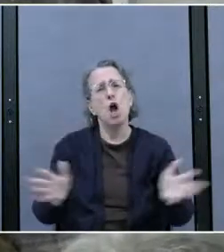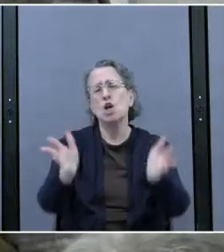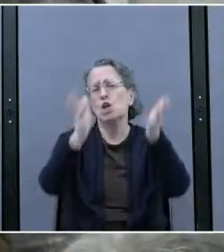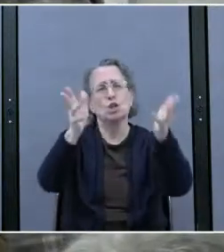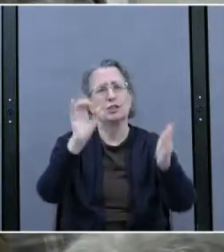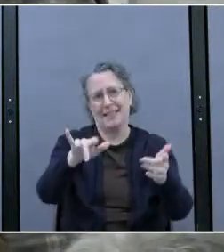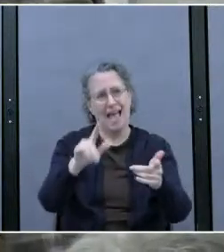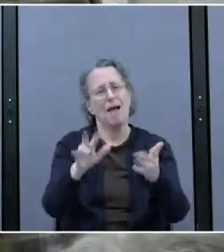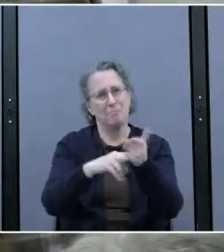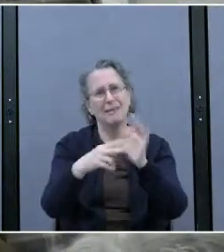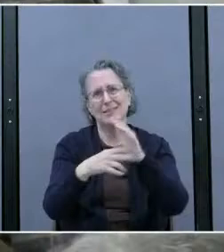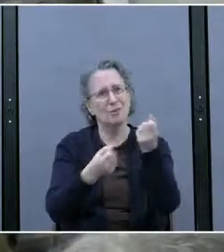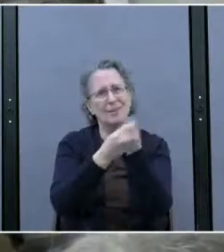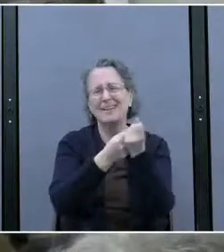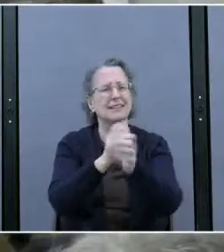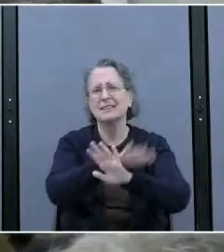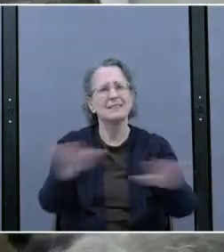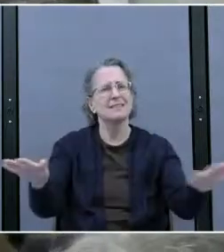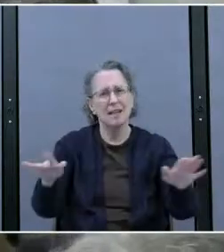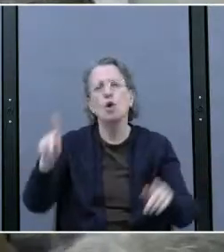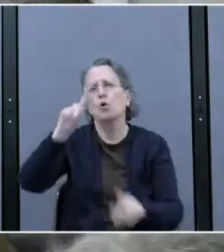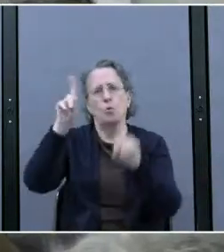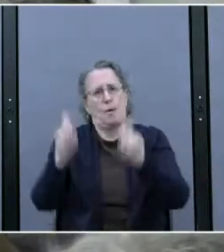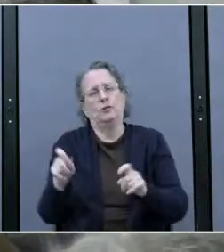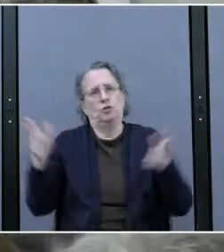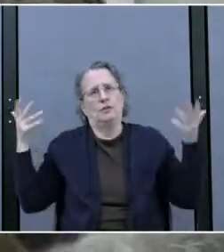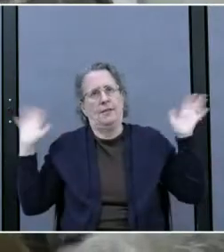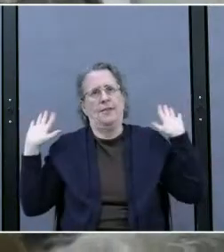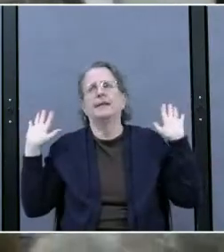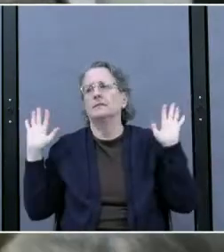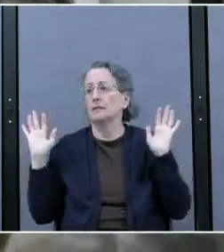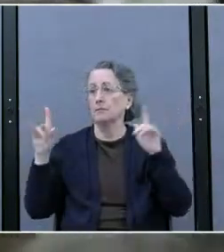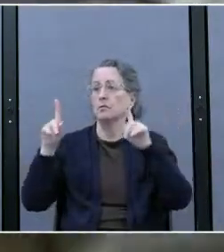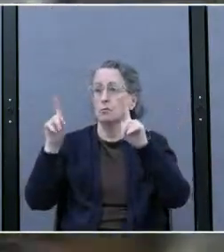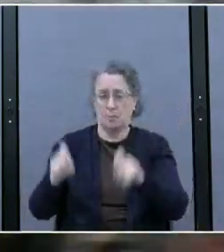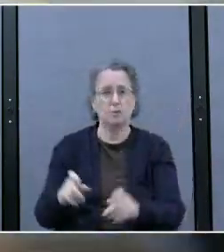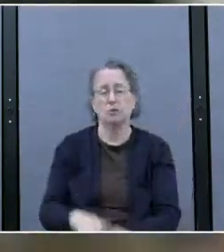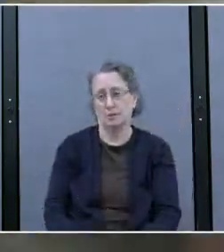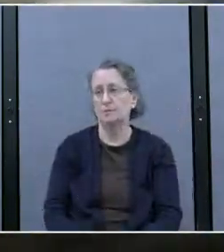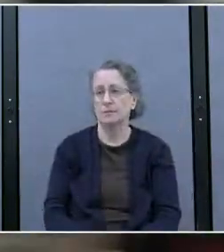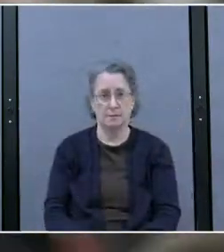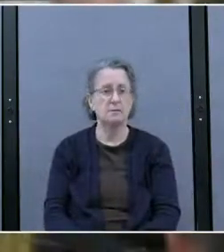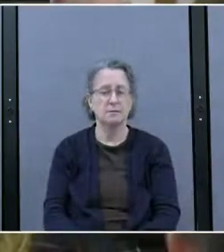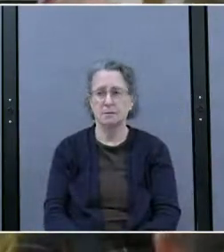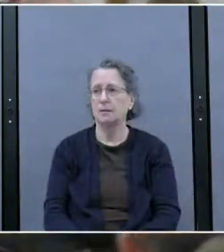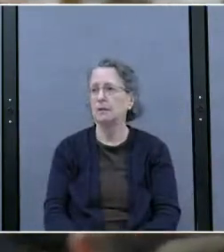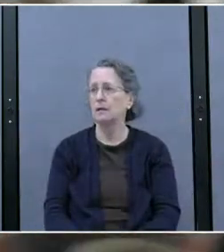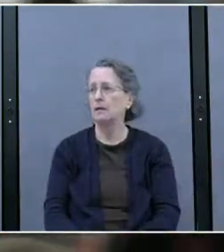advocacy. Okay. Yeah, thank you. Other questions or questions?